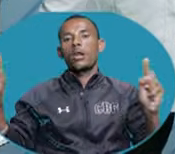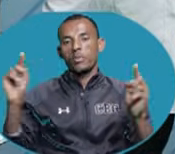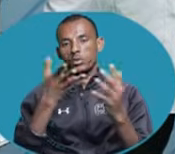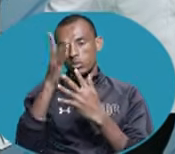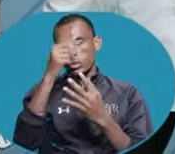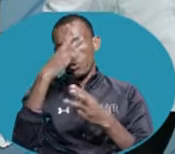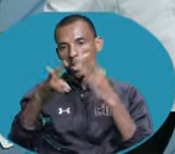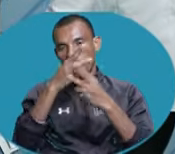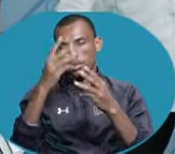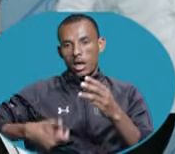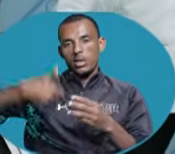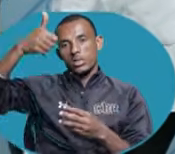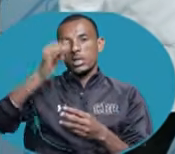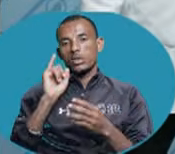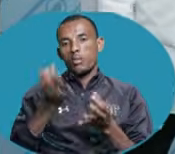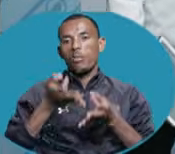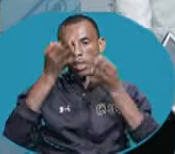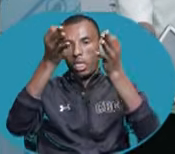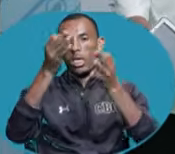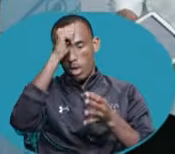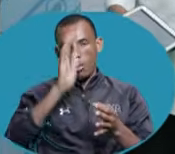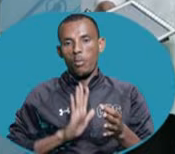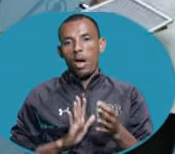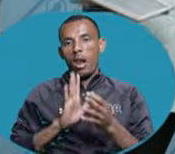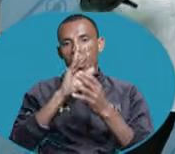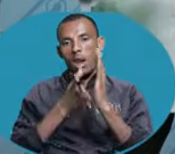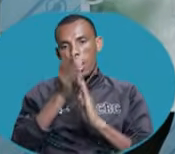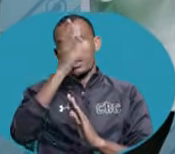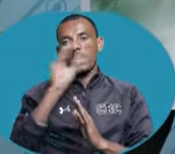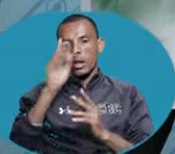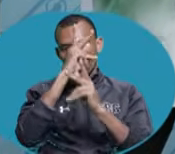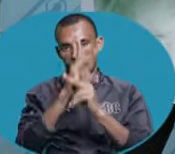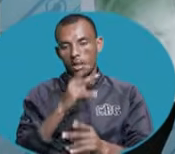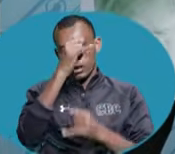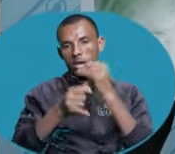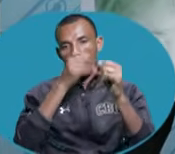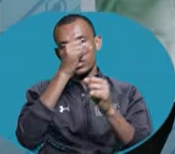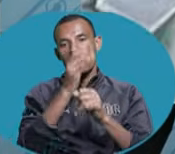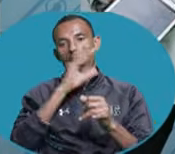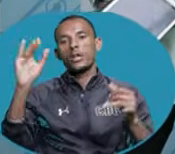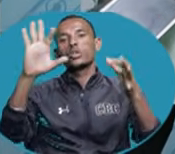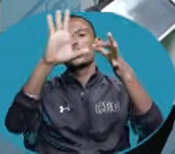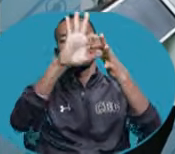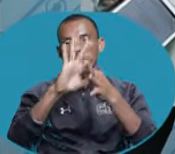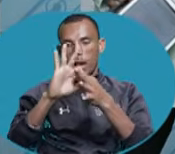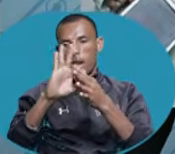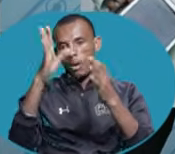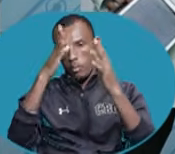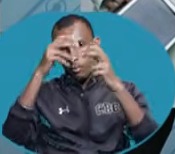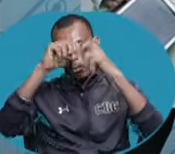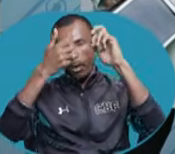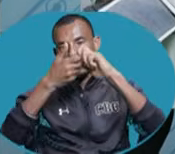social progress. Those are the main aim of United Nations Organization. Before the establishment